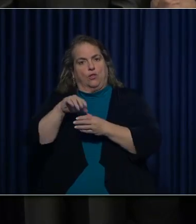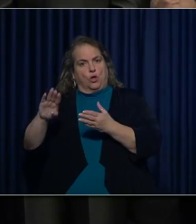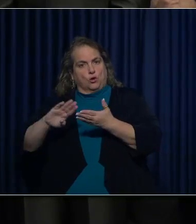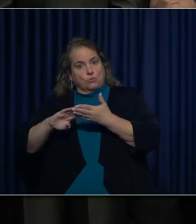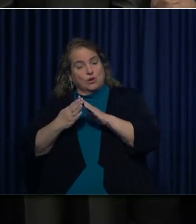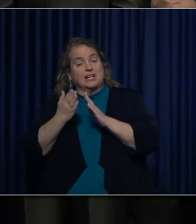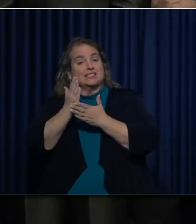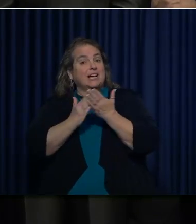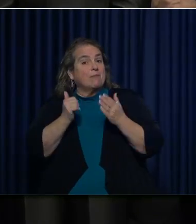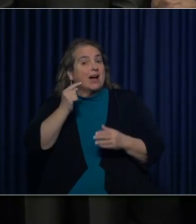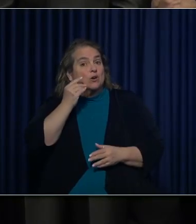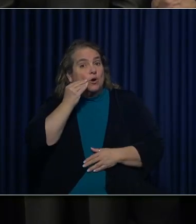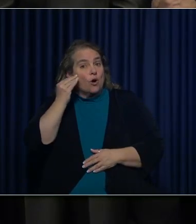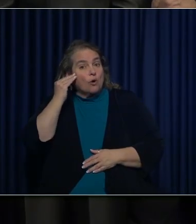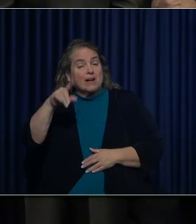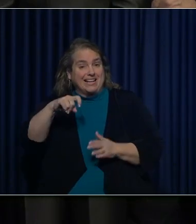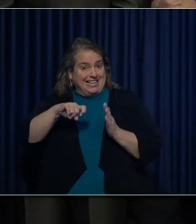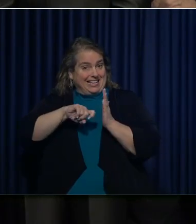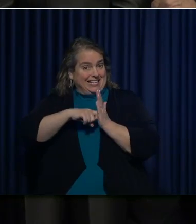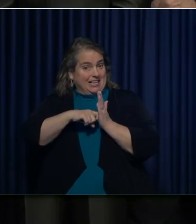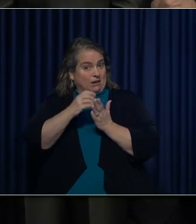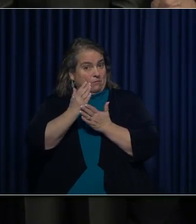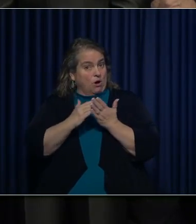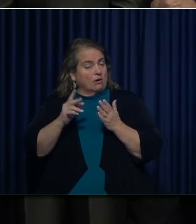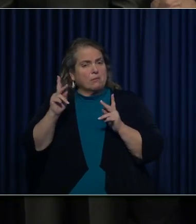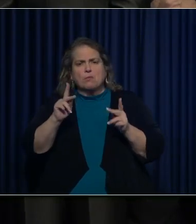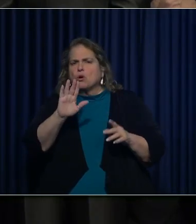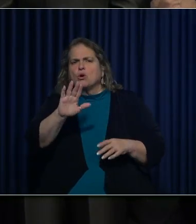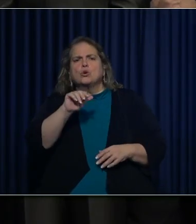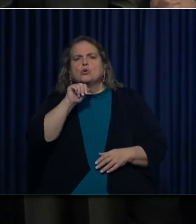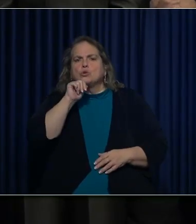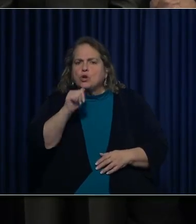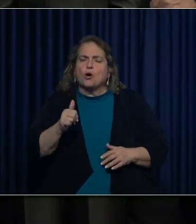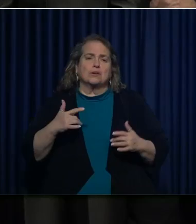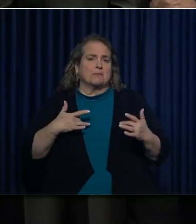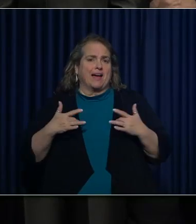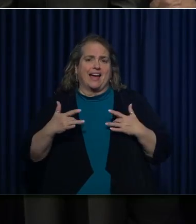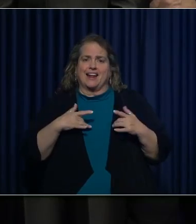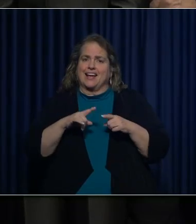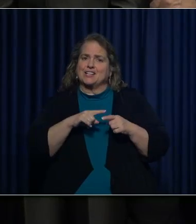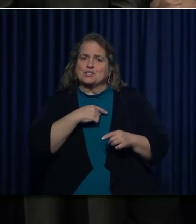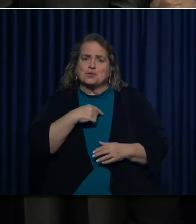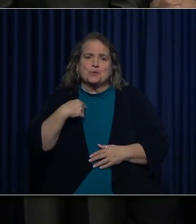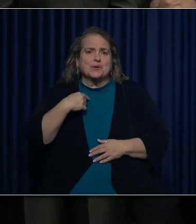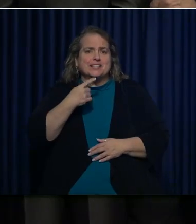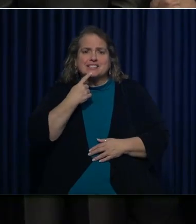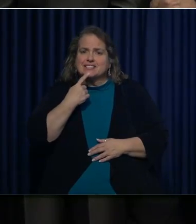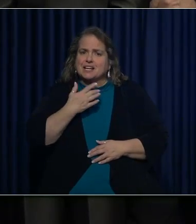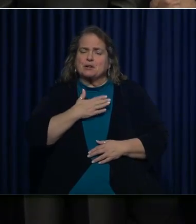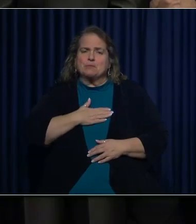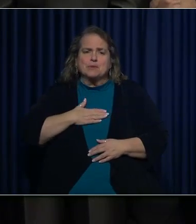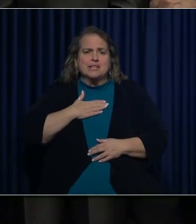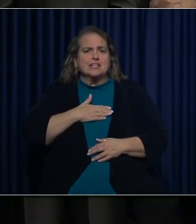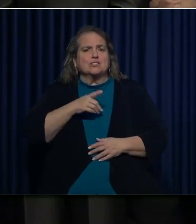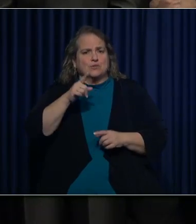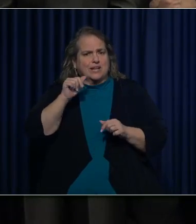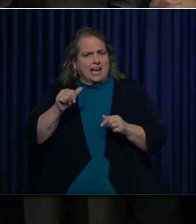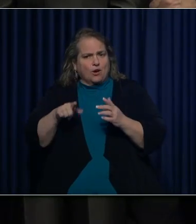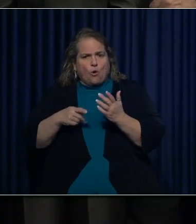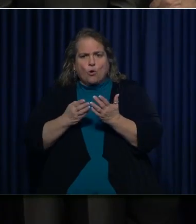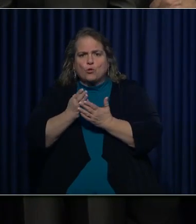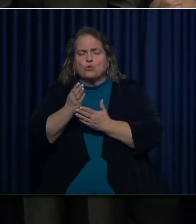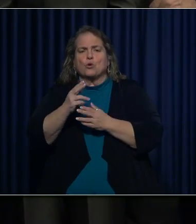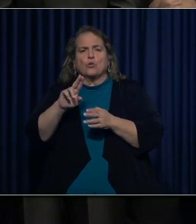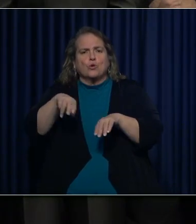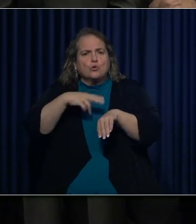at home. And I think that's a key component for people not to panic, as we're saying, to be able to go through that the normal